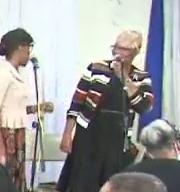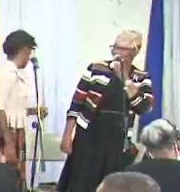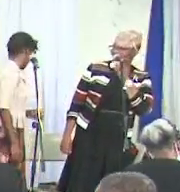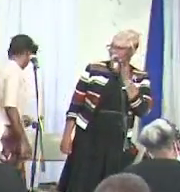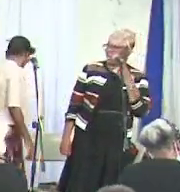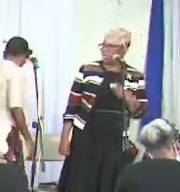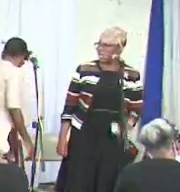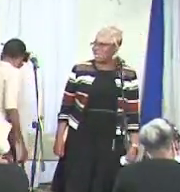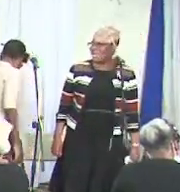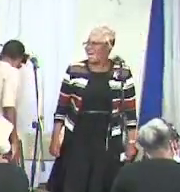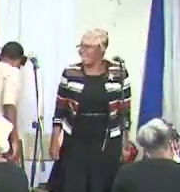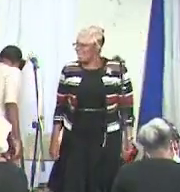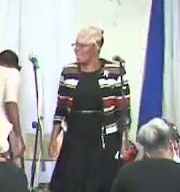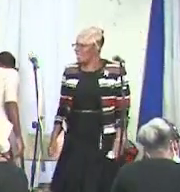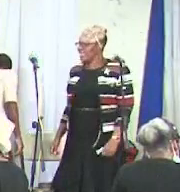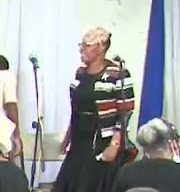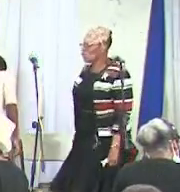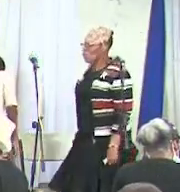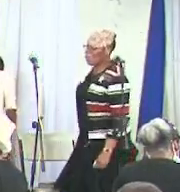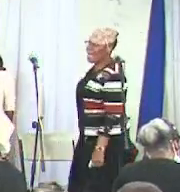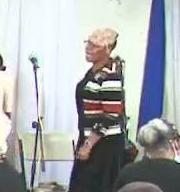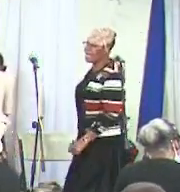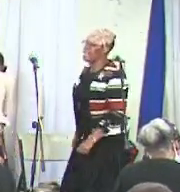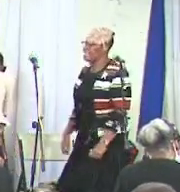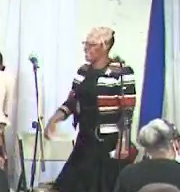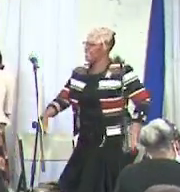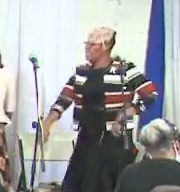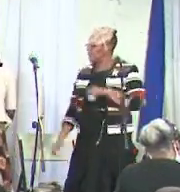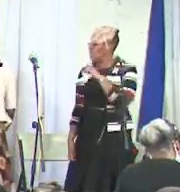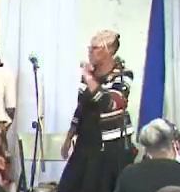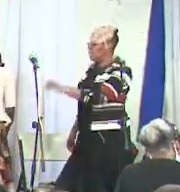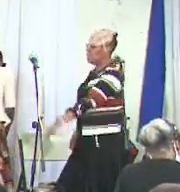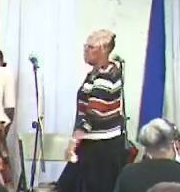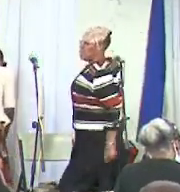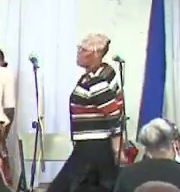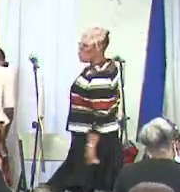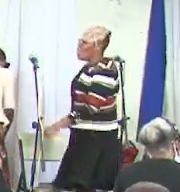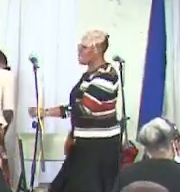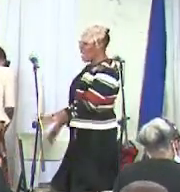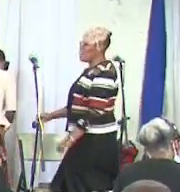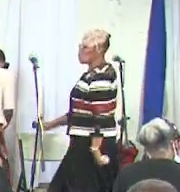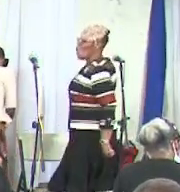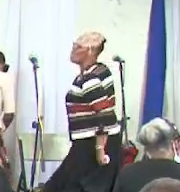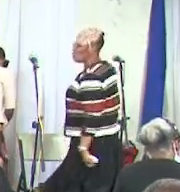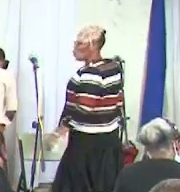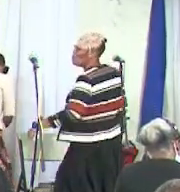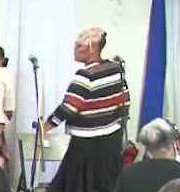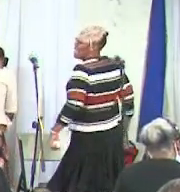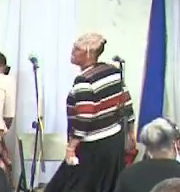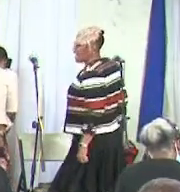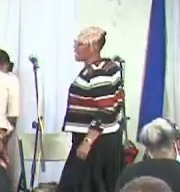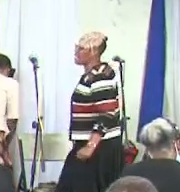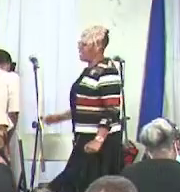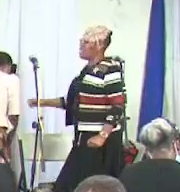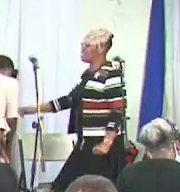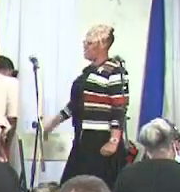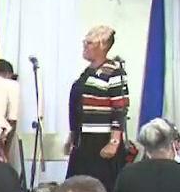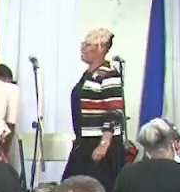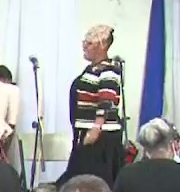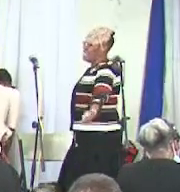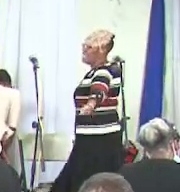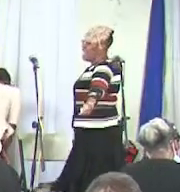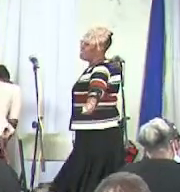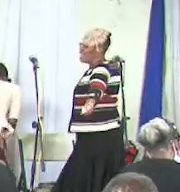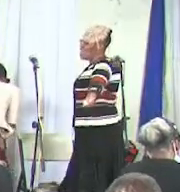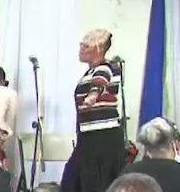Praise the Lord, everybody. Praise God. Before we continue to sing, let's just pray. I just want to pray for